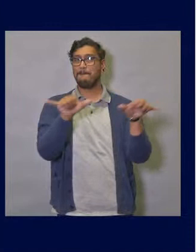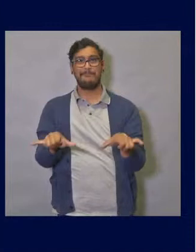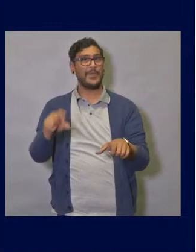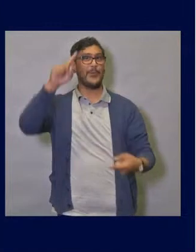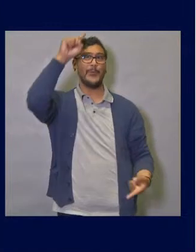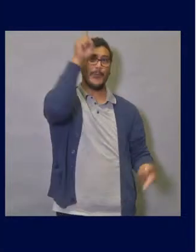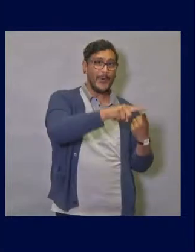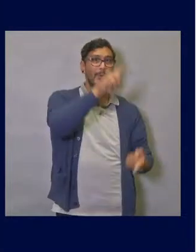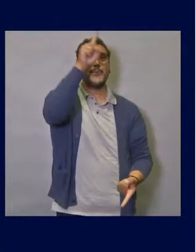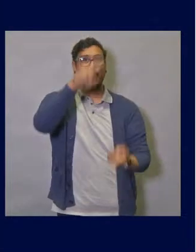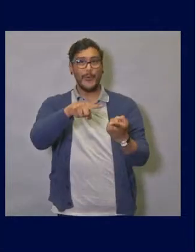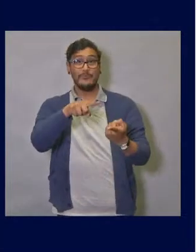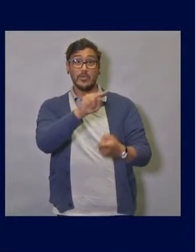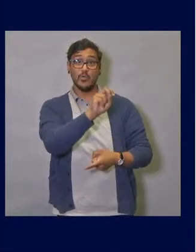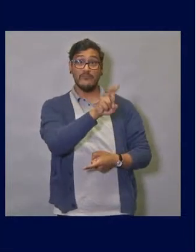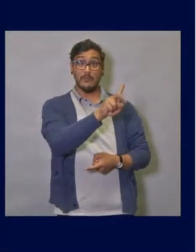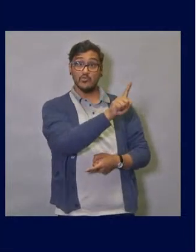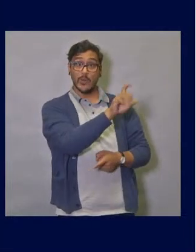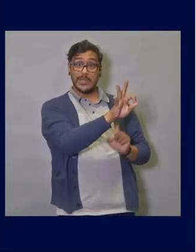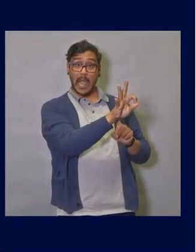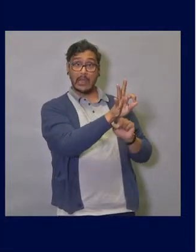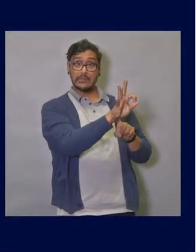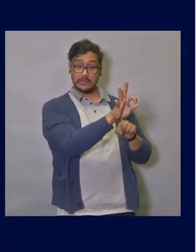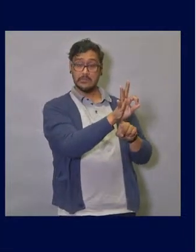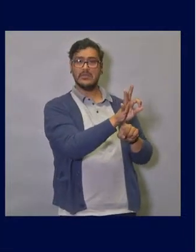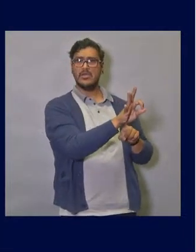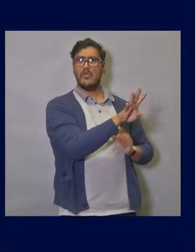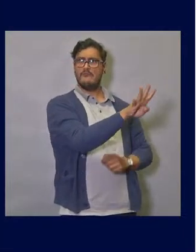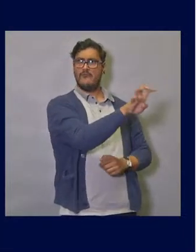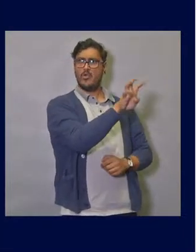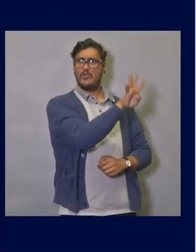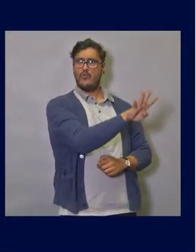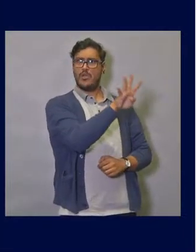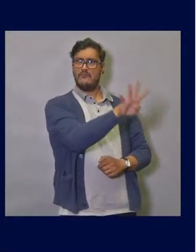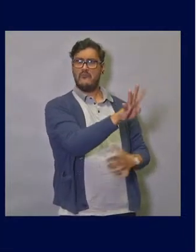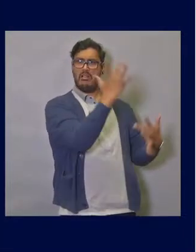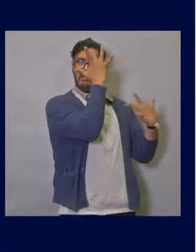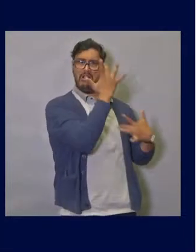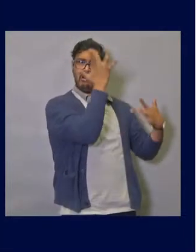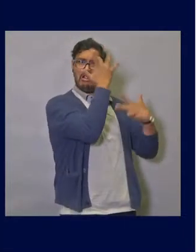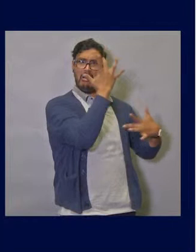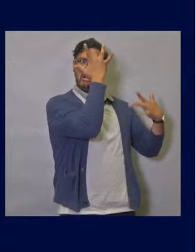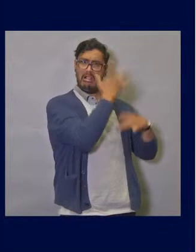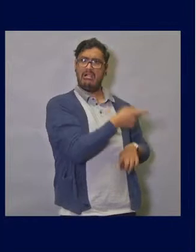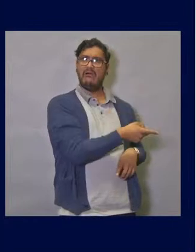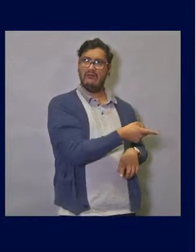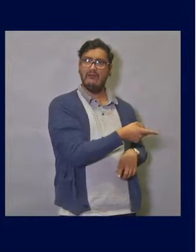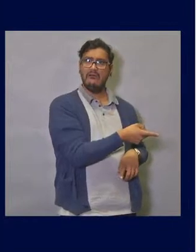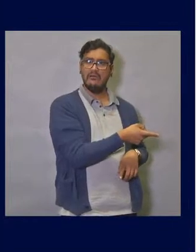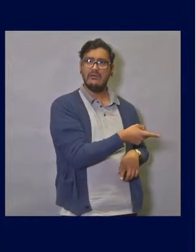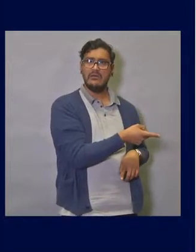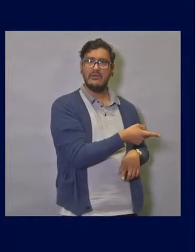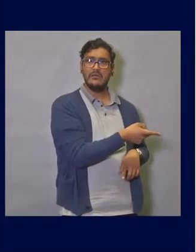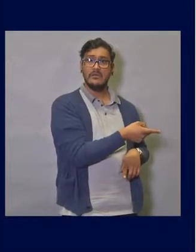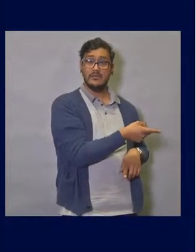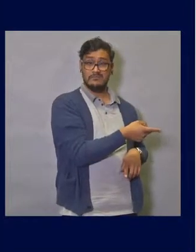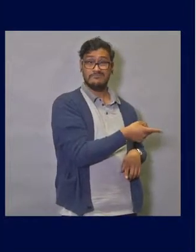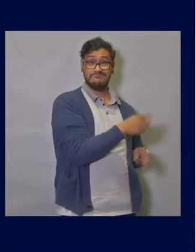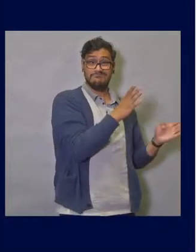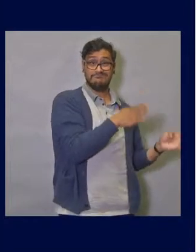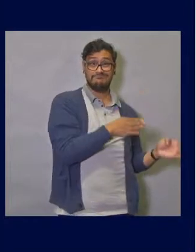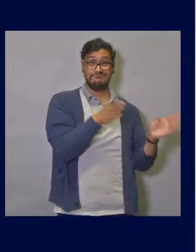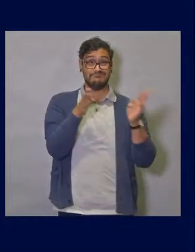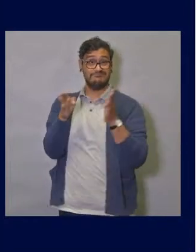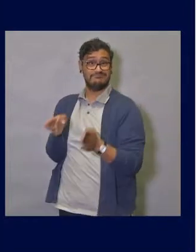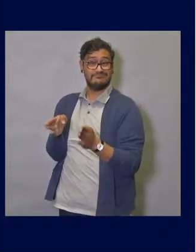of November 29th, there were 434 cases amongst healthcare workers at skilled nursing facilities. And for the week